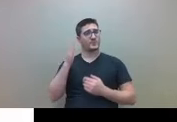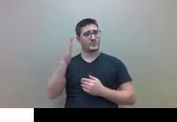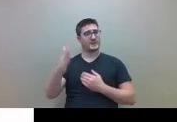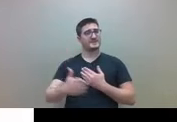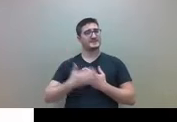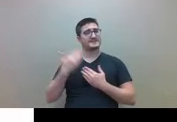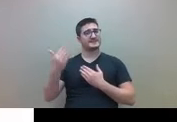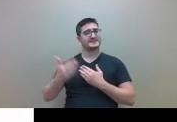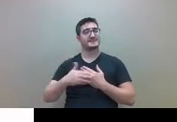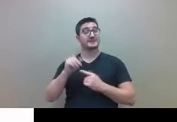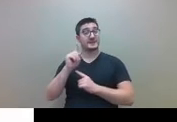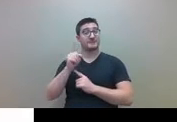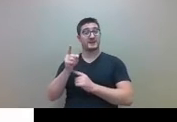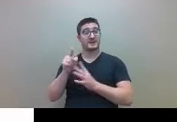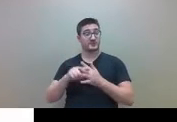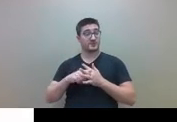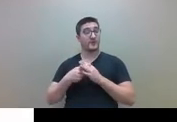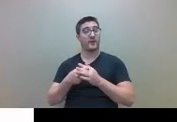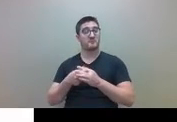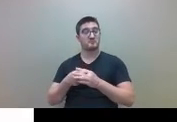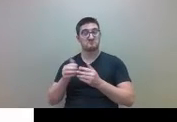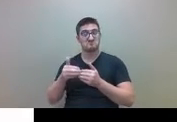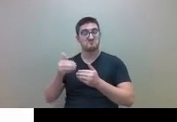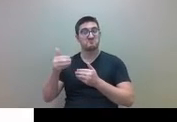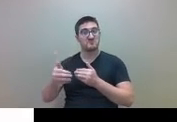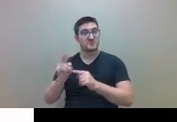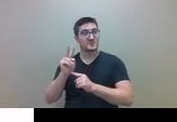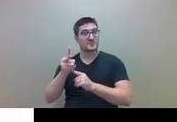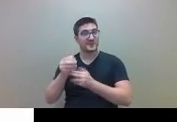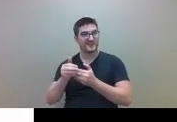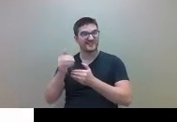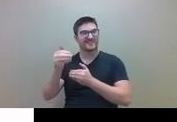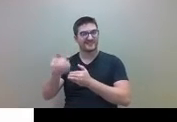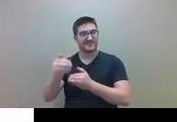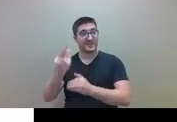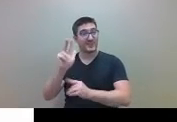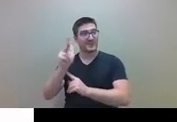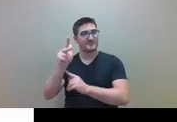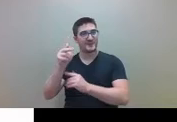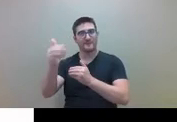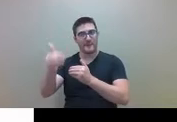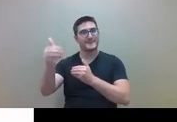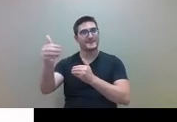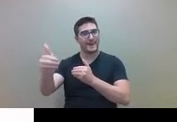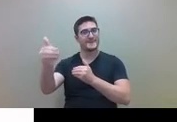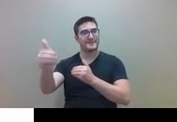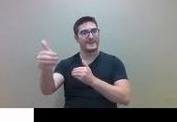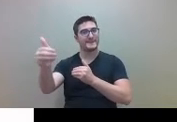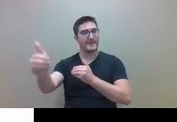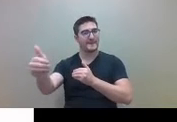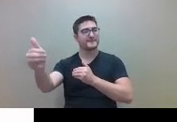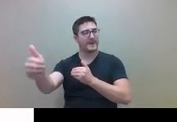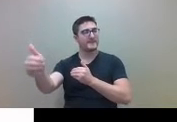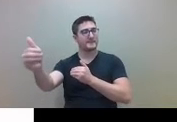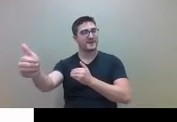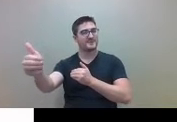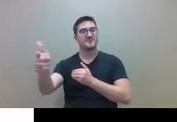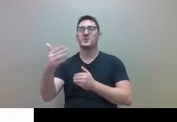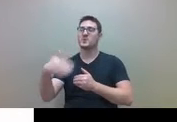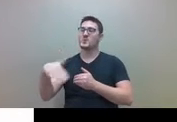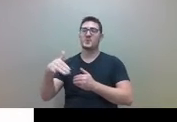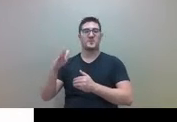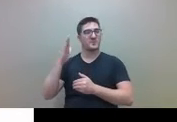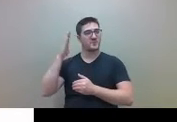minutes. So it's good. But if you don't have that time, all it takes is 1 minute per day, and it has a